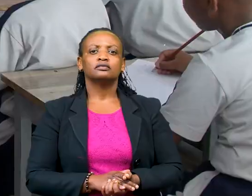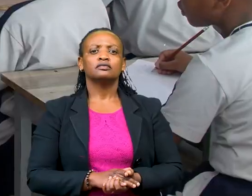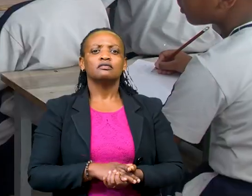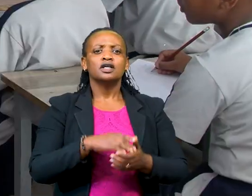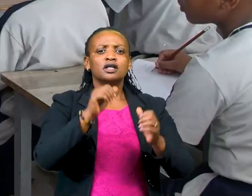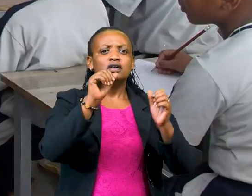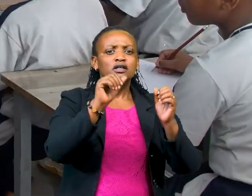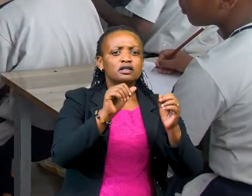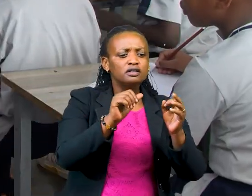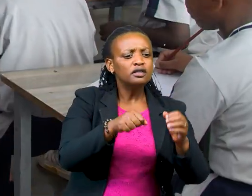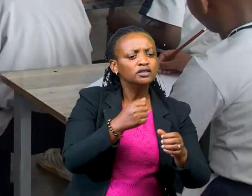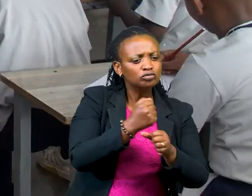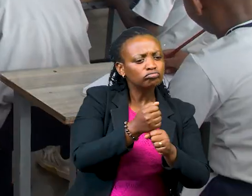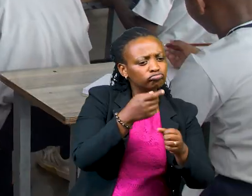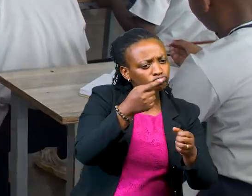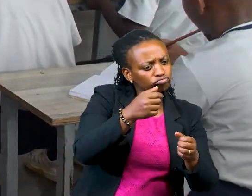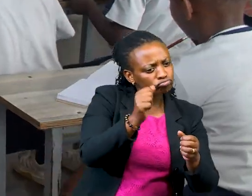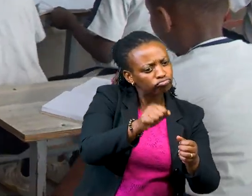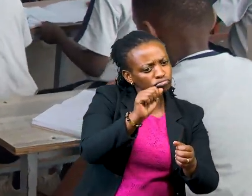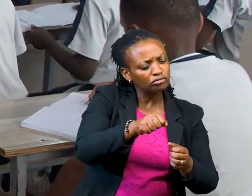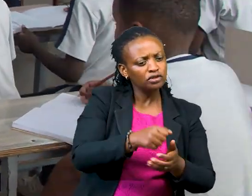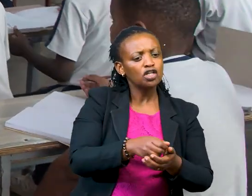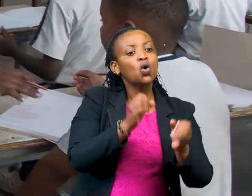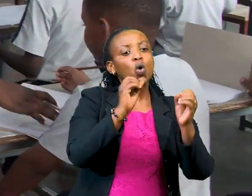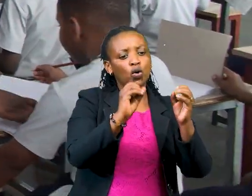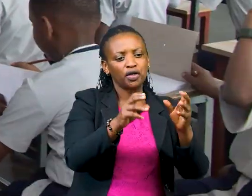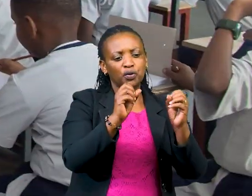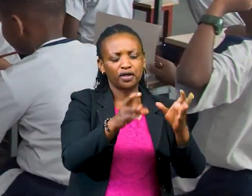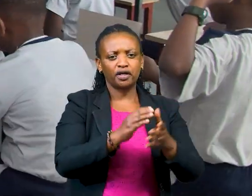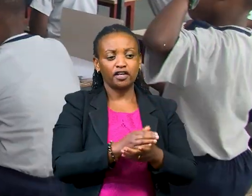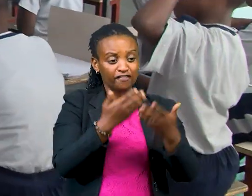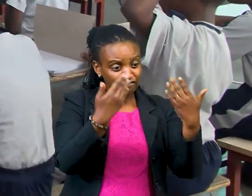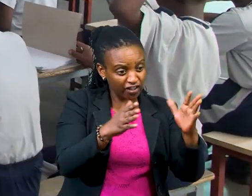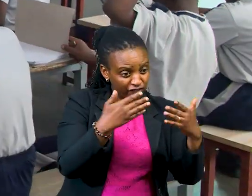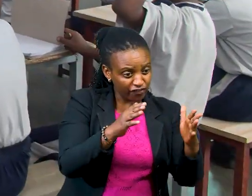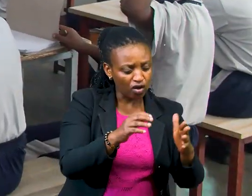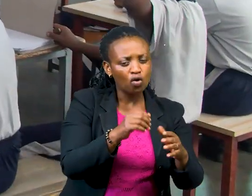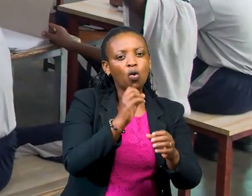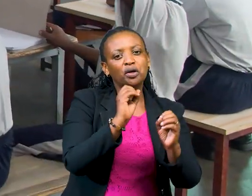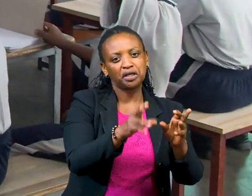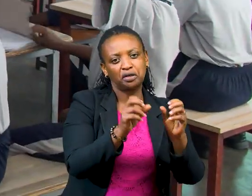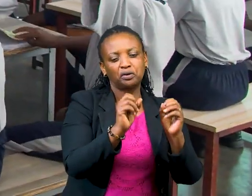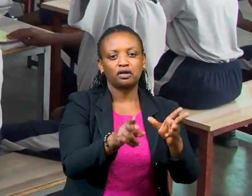Clear it, finish it. It's okay. It's okay.